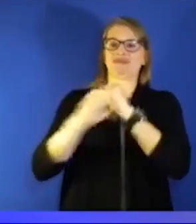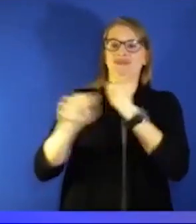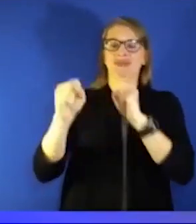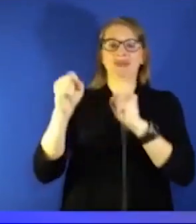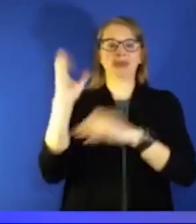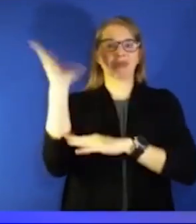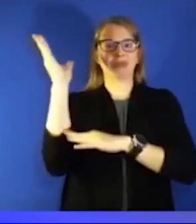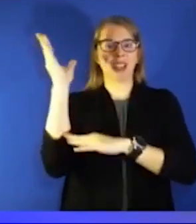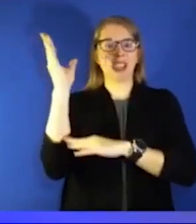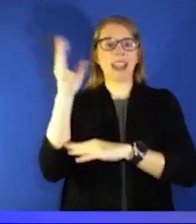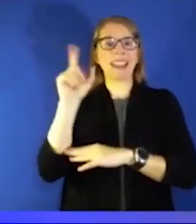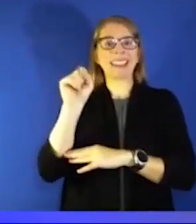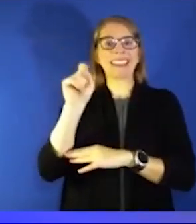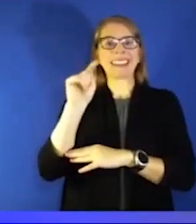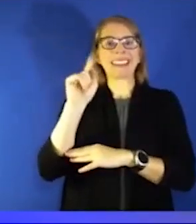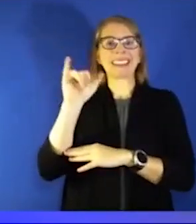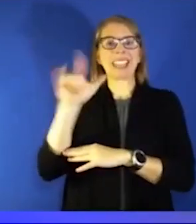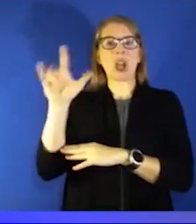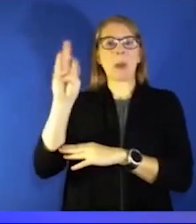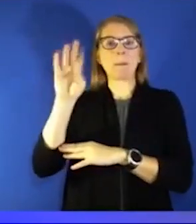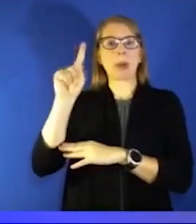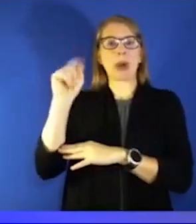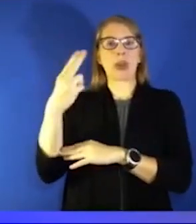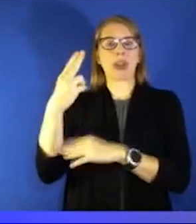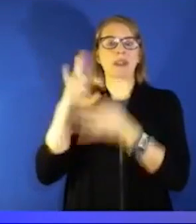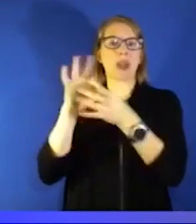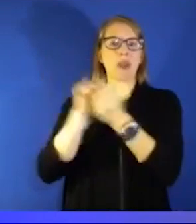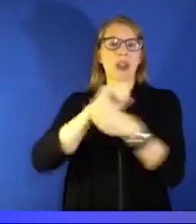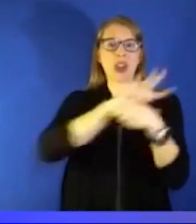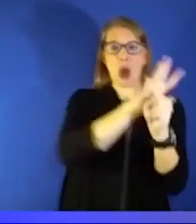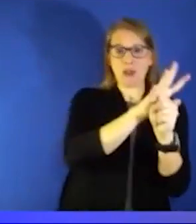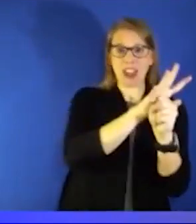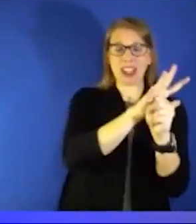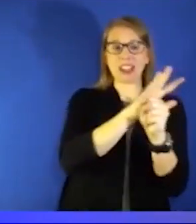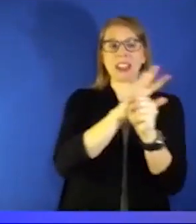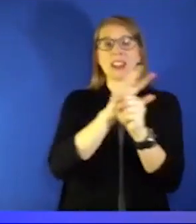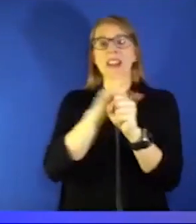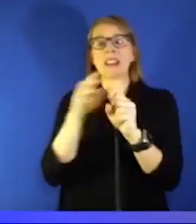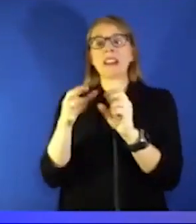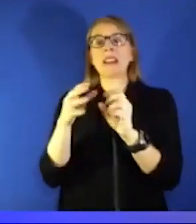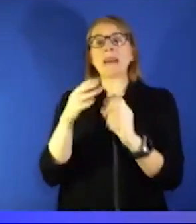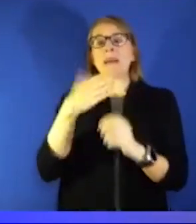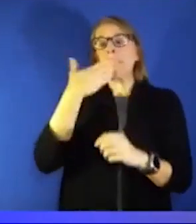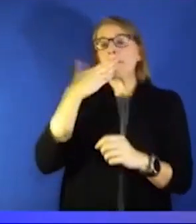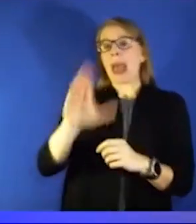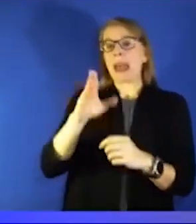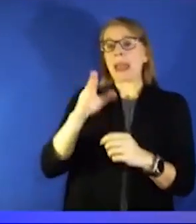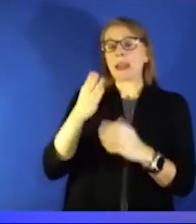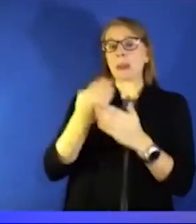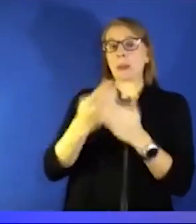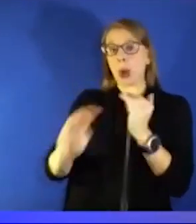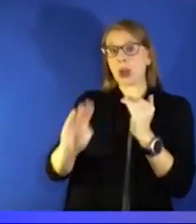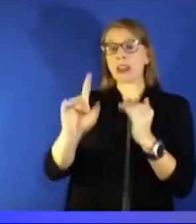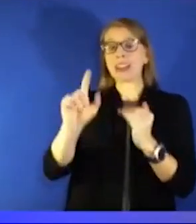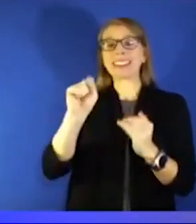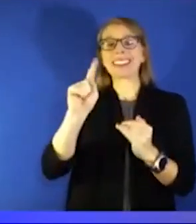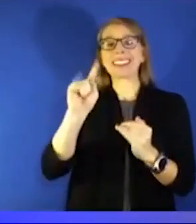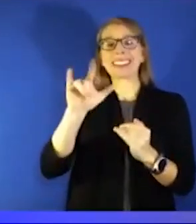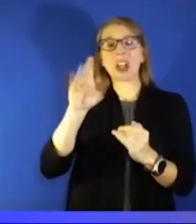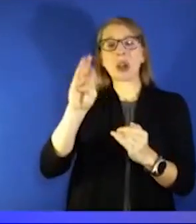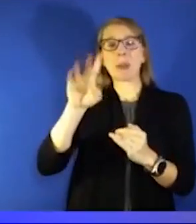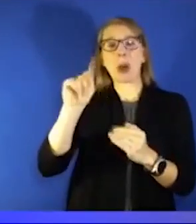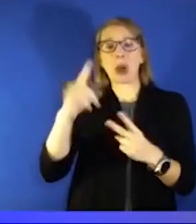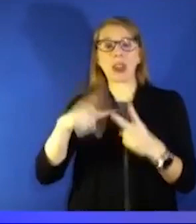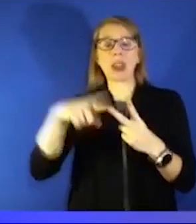due to COVID. So there's more and more data that links it to bad birth outcomes such as stillbirth, preeclampsia,